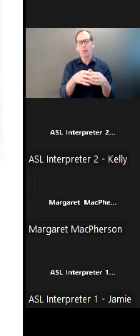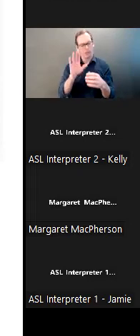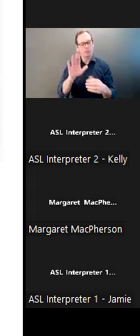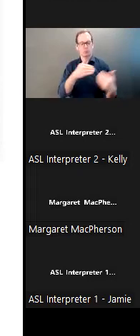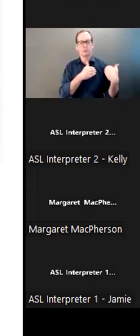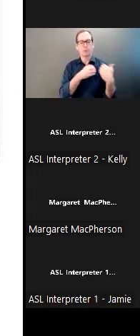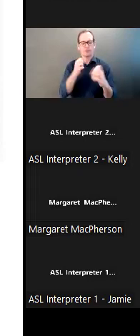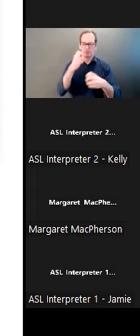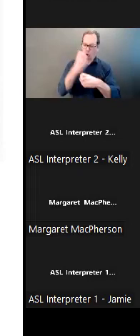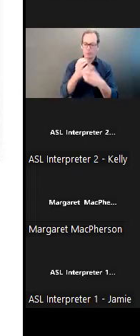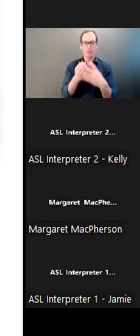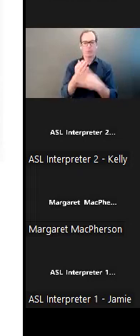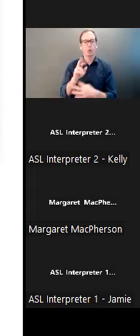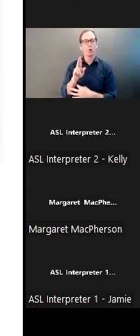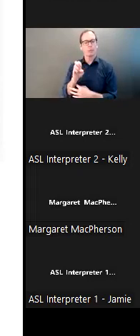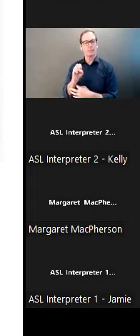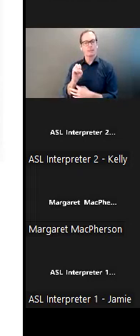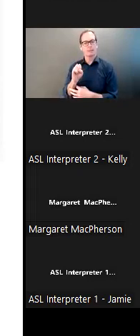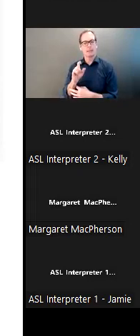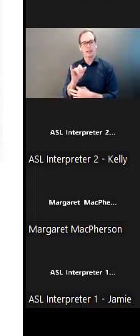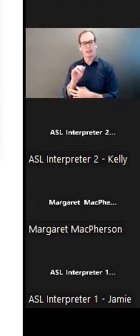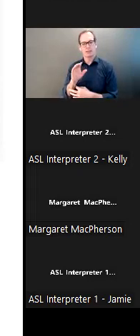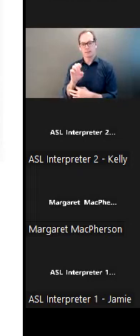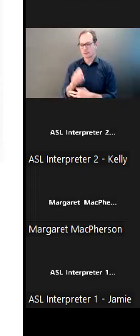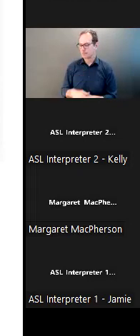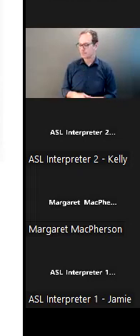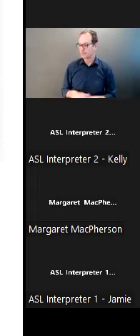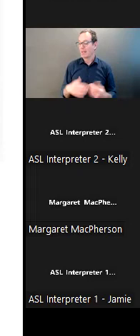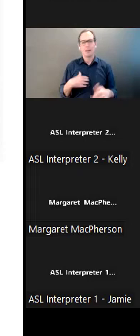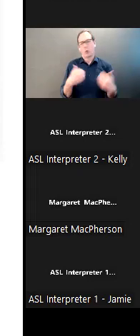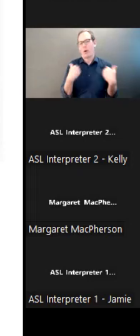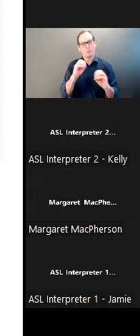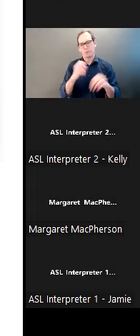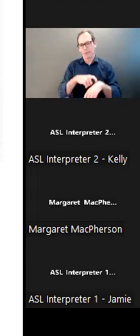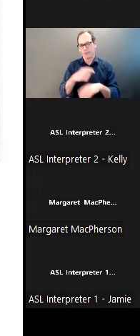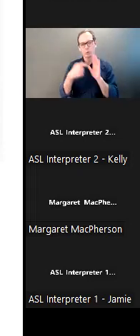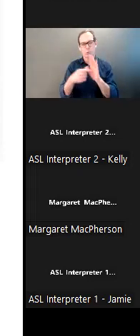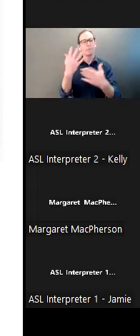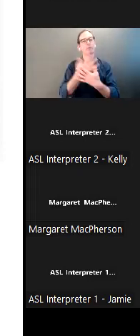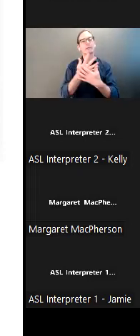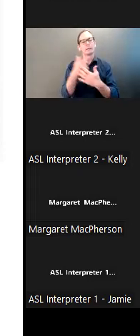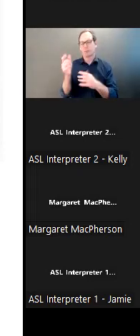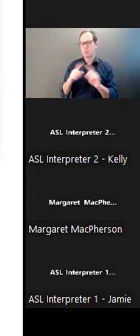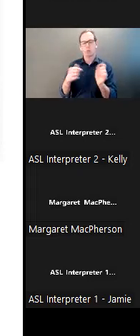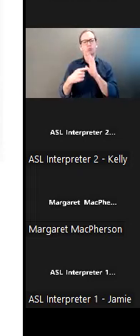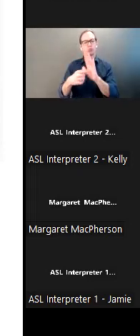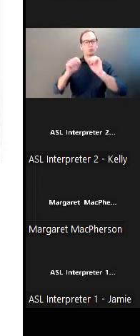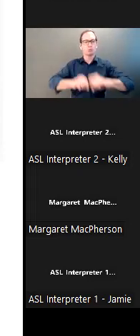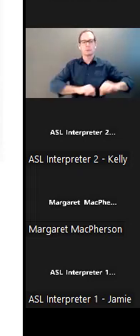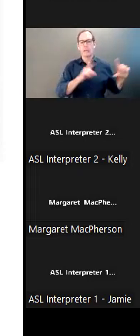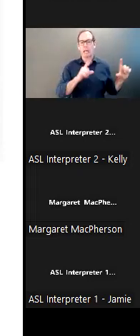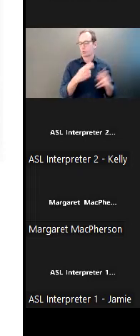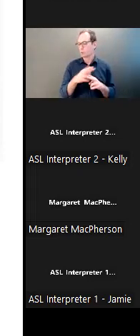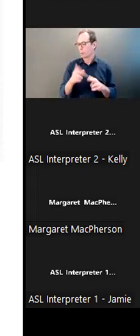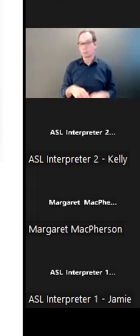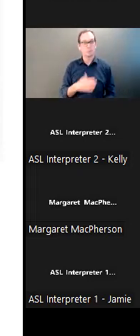to share the slides. This is a nice video done by a colleague of mine at one of our research networks that sort of explains,